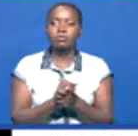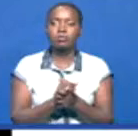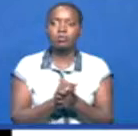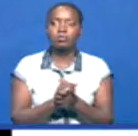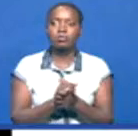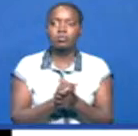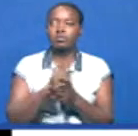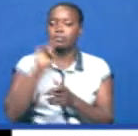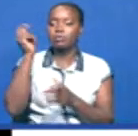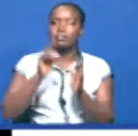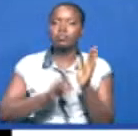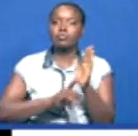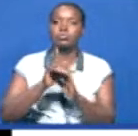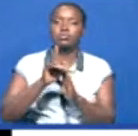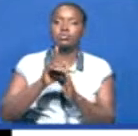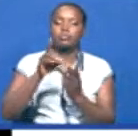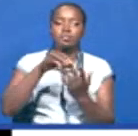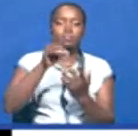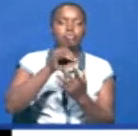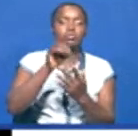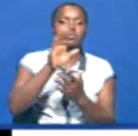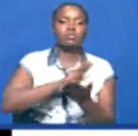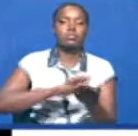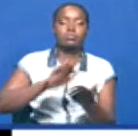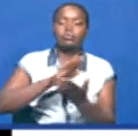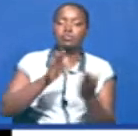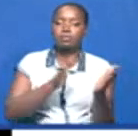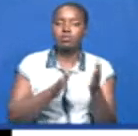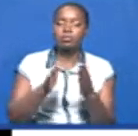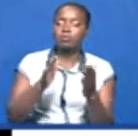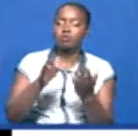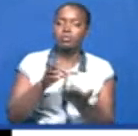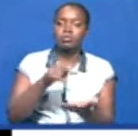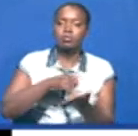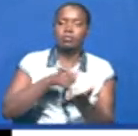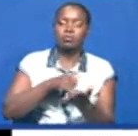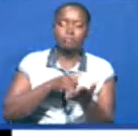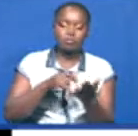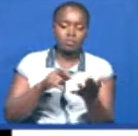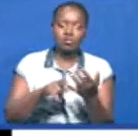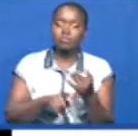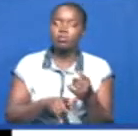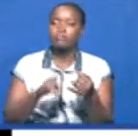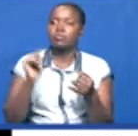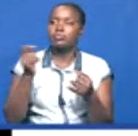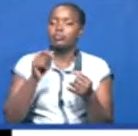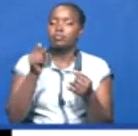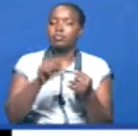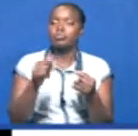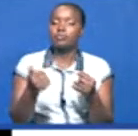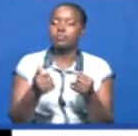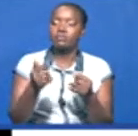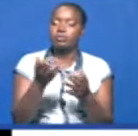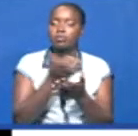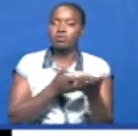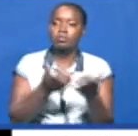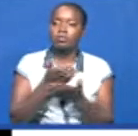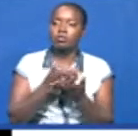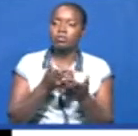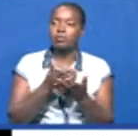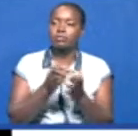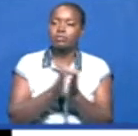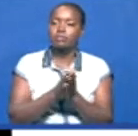Kenya's development priority areas and preparedness include that Kenya, like any other economy, is facing the wrath